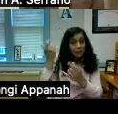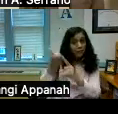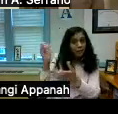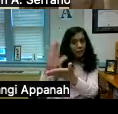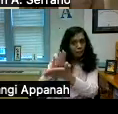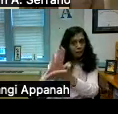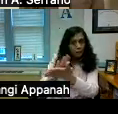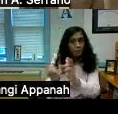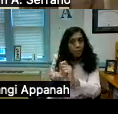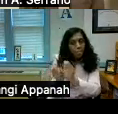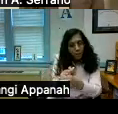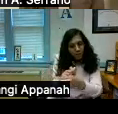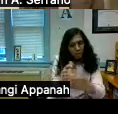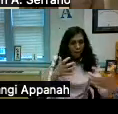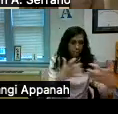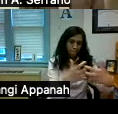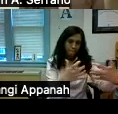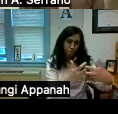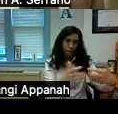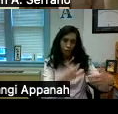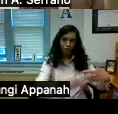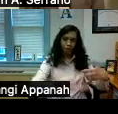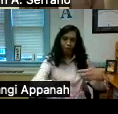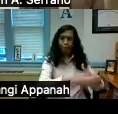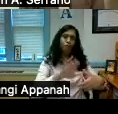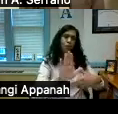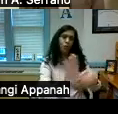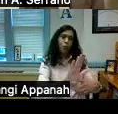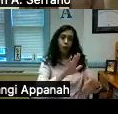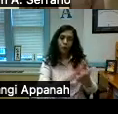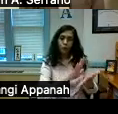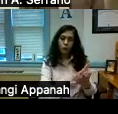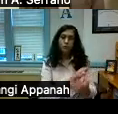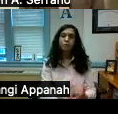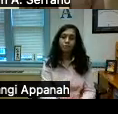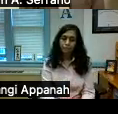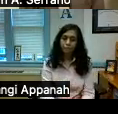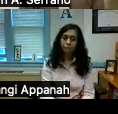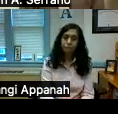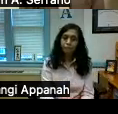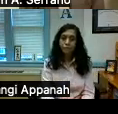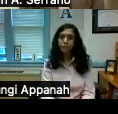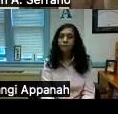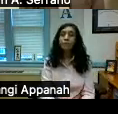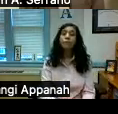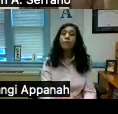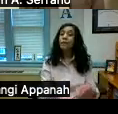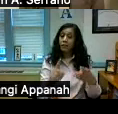But we can gather ideas from other schools and then modify that to fit the school, your school.